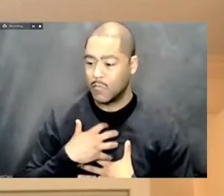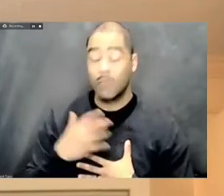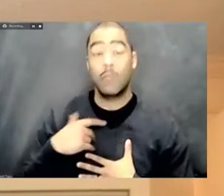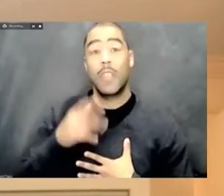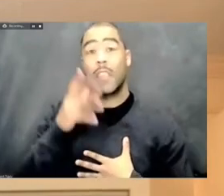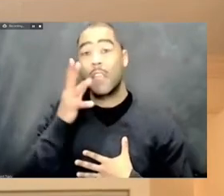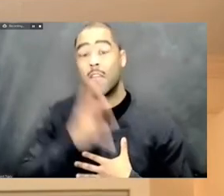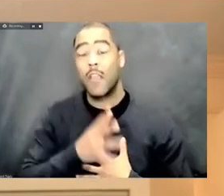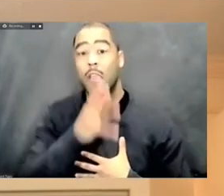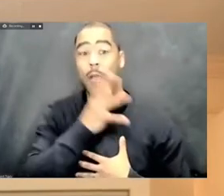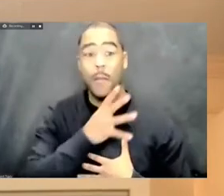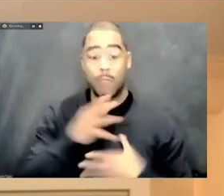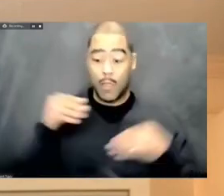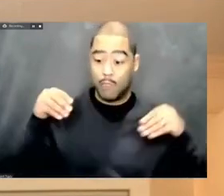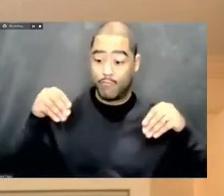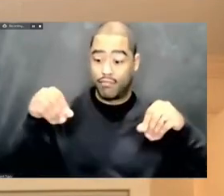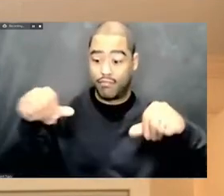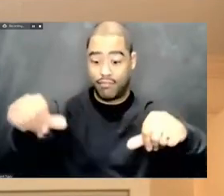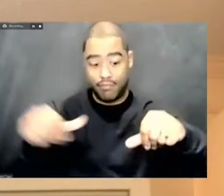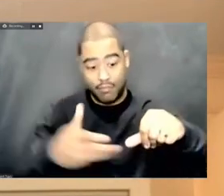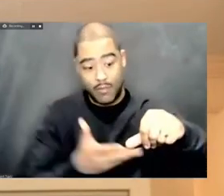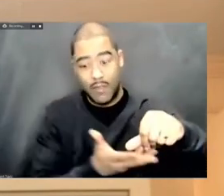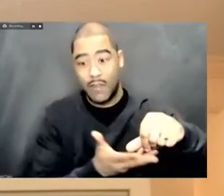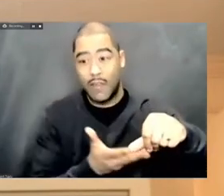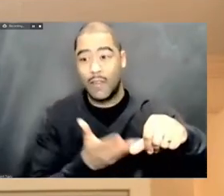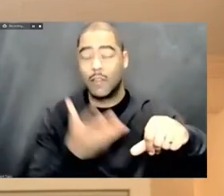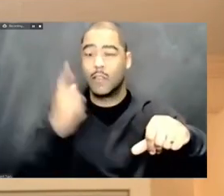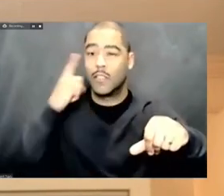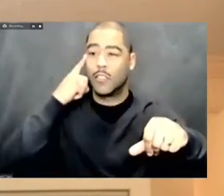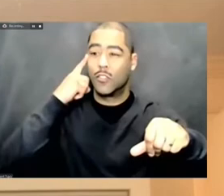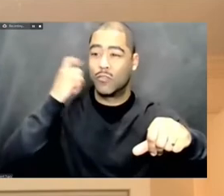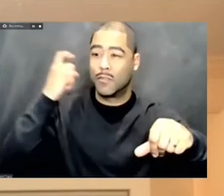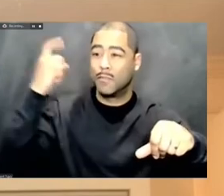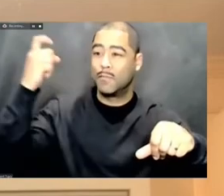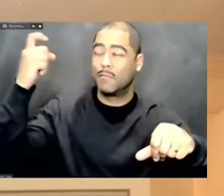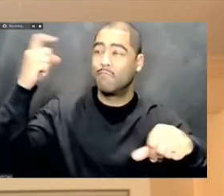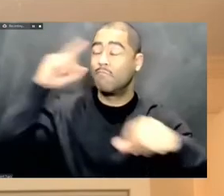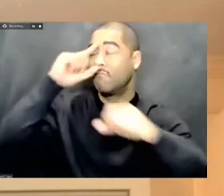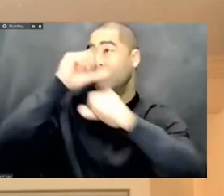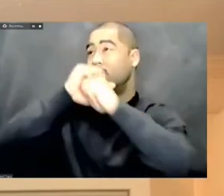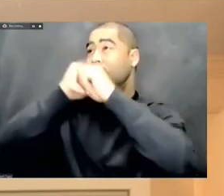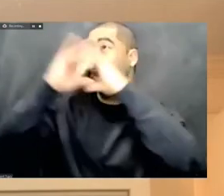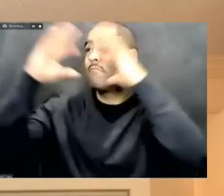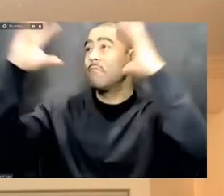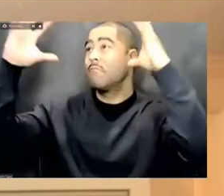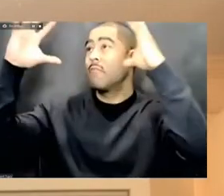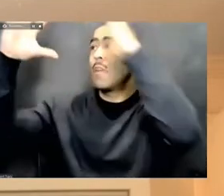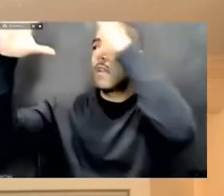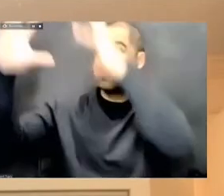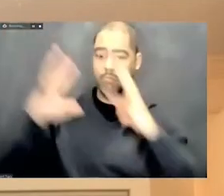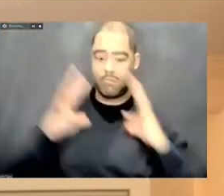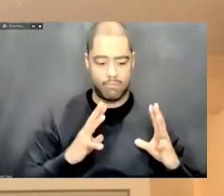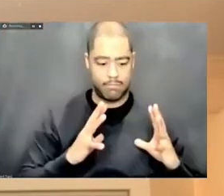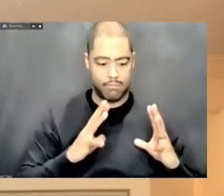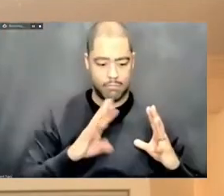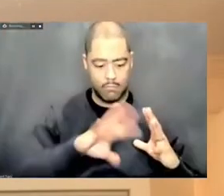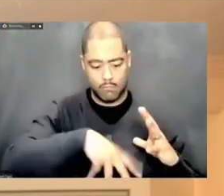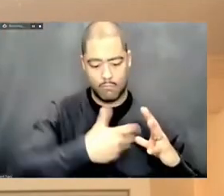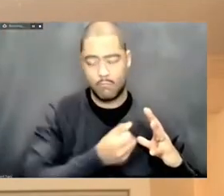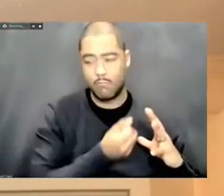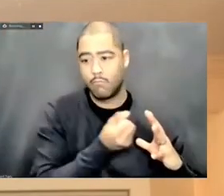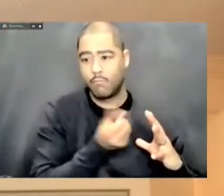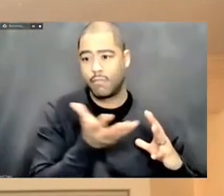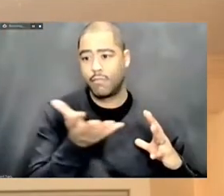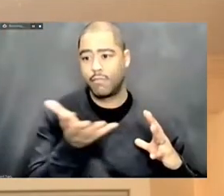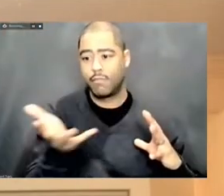A farmer of dreams knows what it means to be patient. Each day, I go into